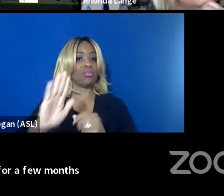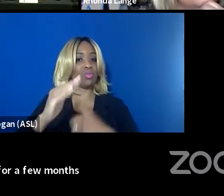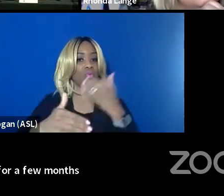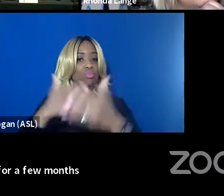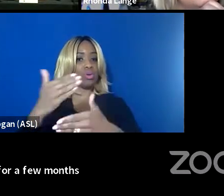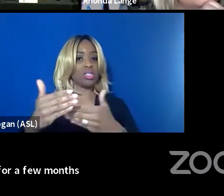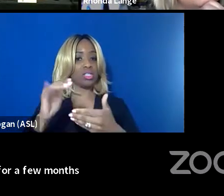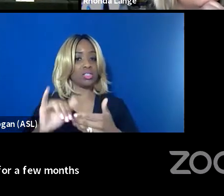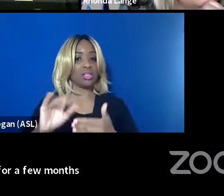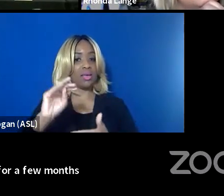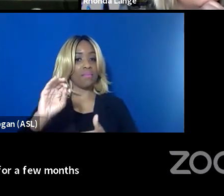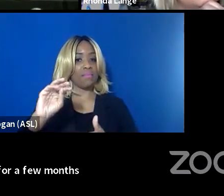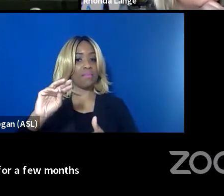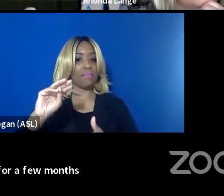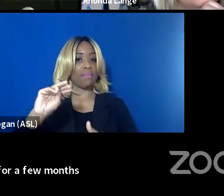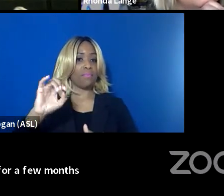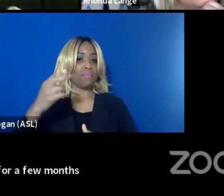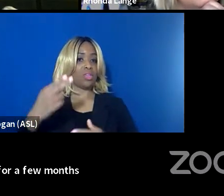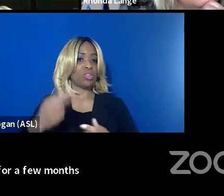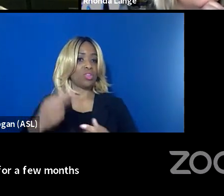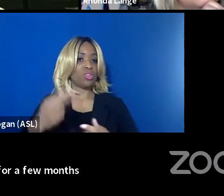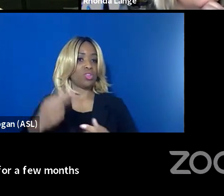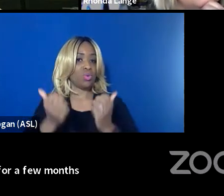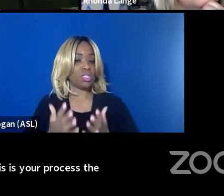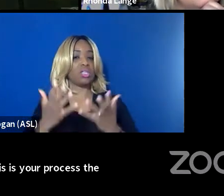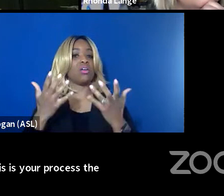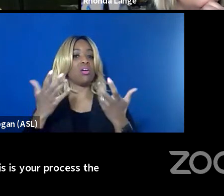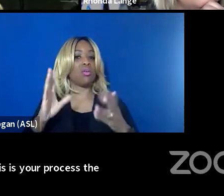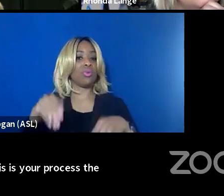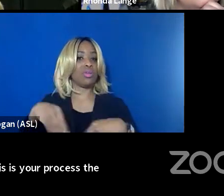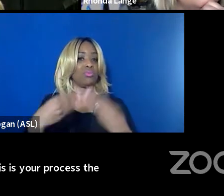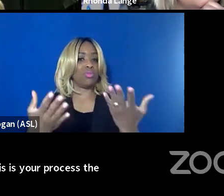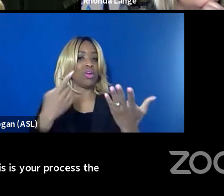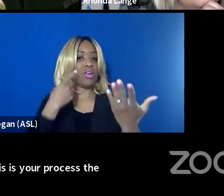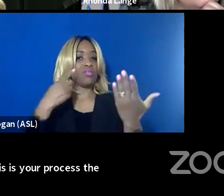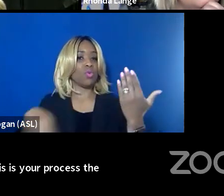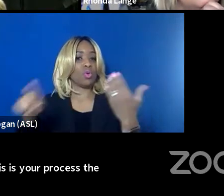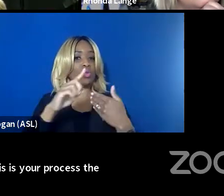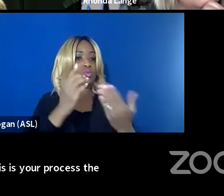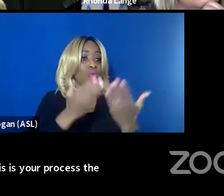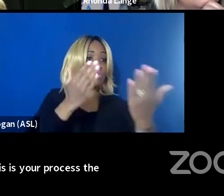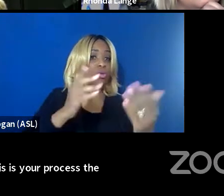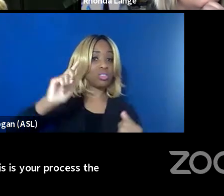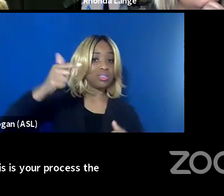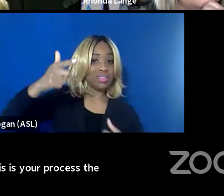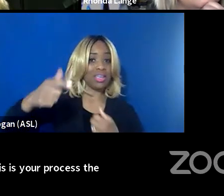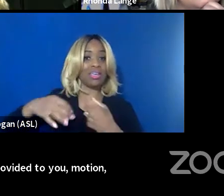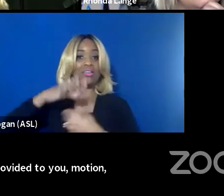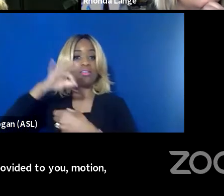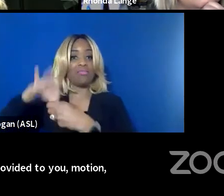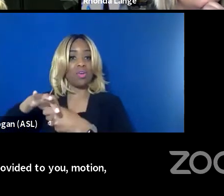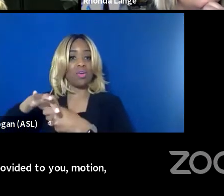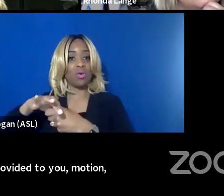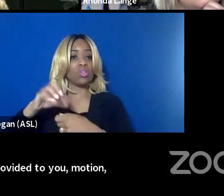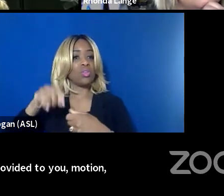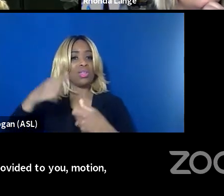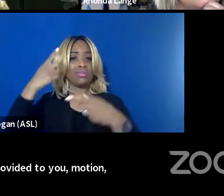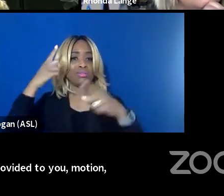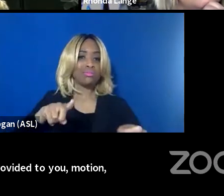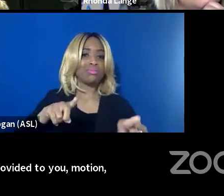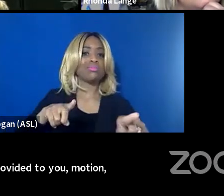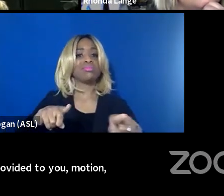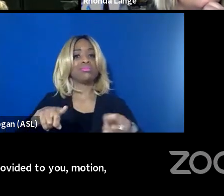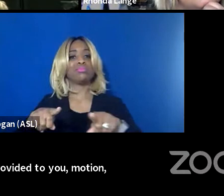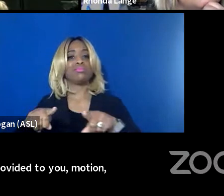Michigan have provided to you. And it's motion, second, vote. And this collaborative, facilitated dialogue,